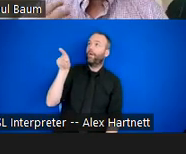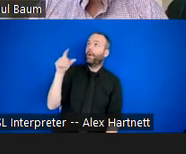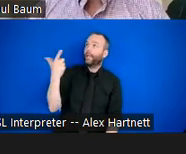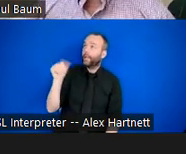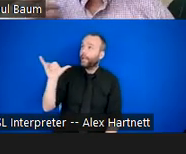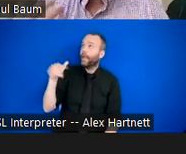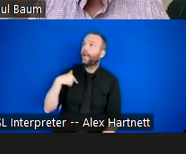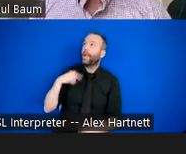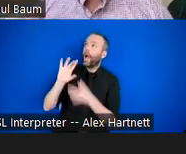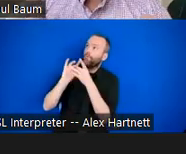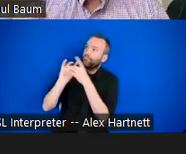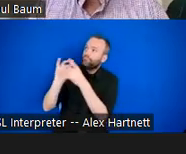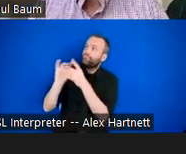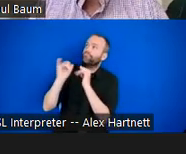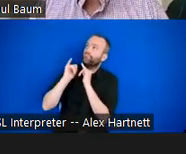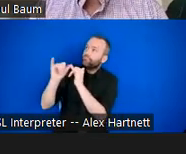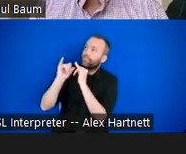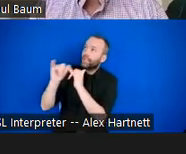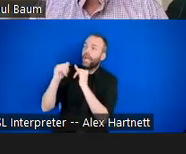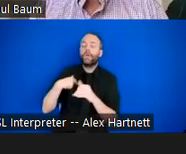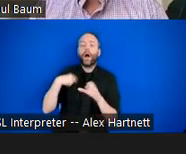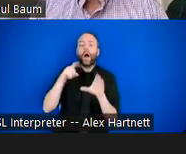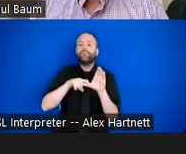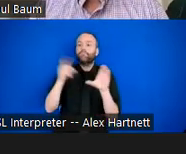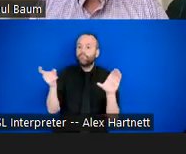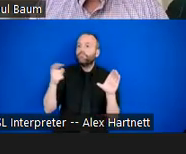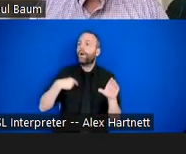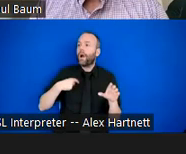to open up, to advocate, to shine.